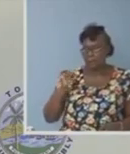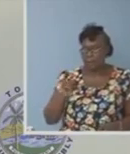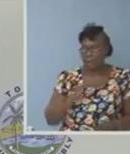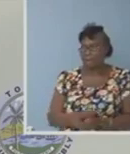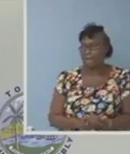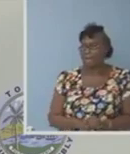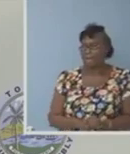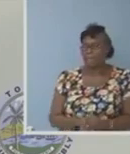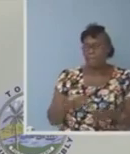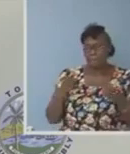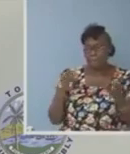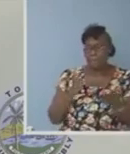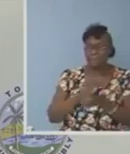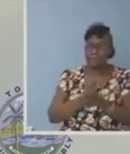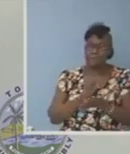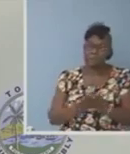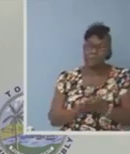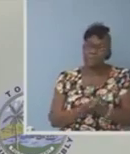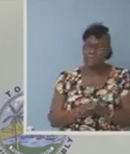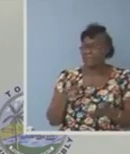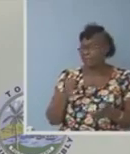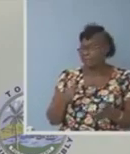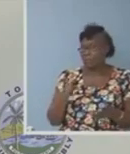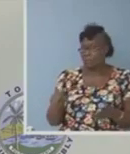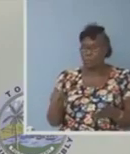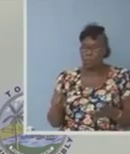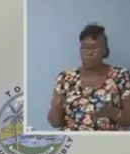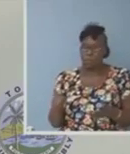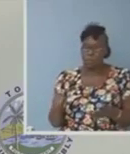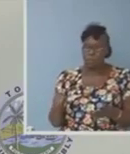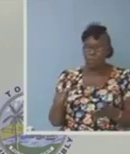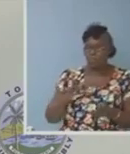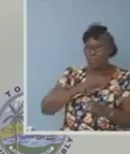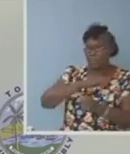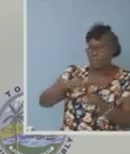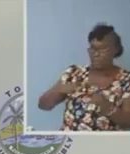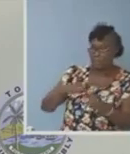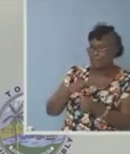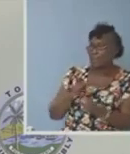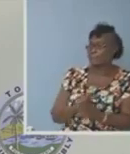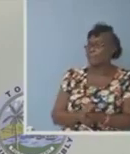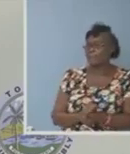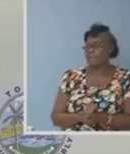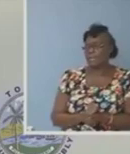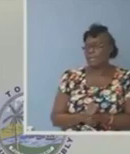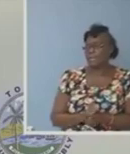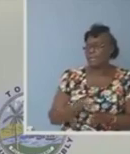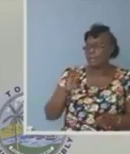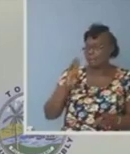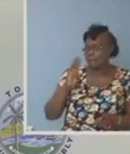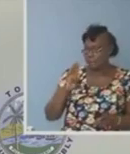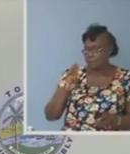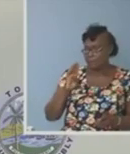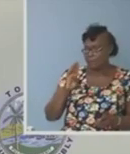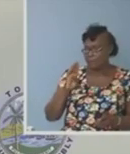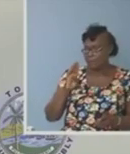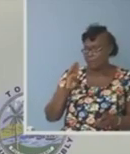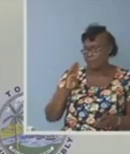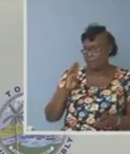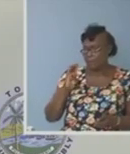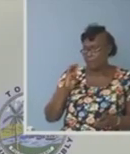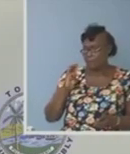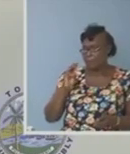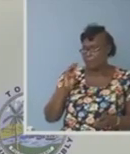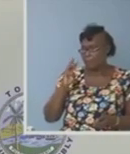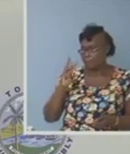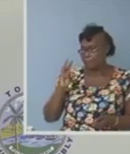their own established systems where they have departmental blogs and web pages, etc. So we are asking